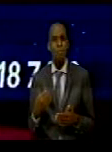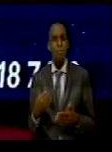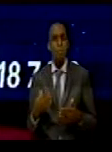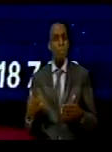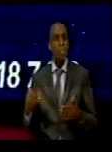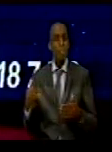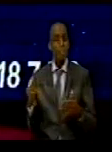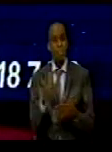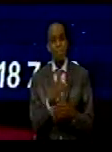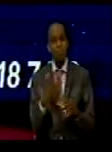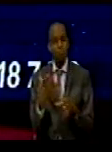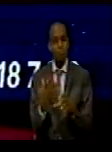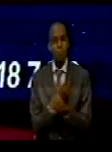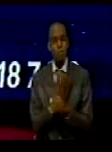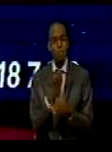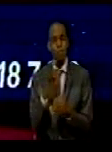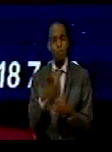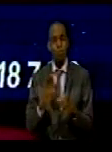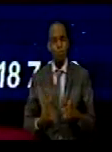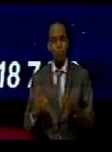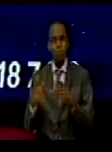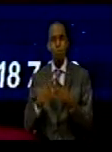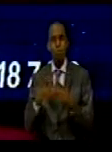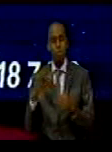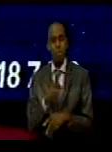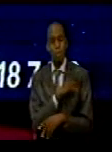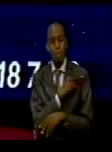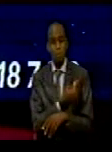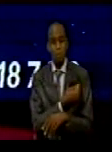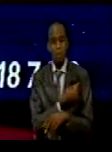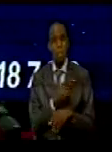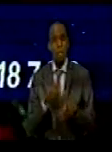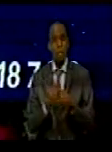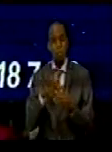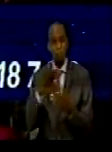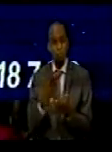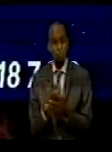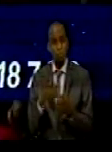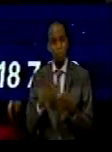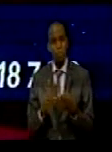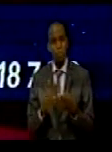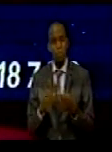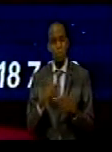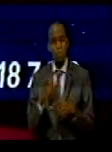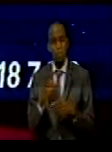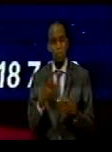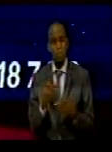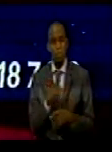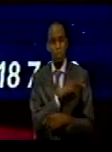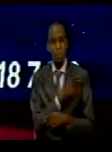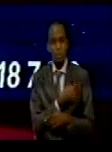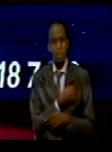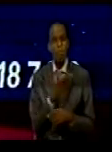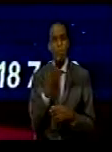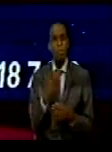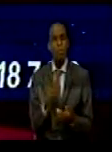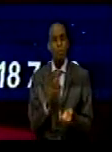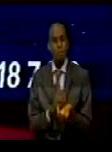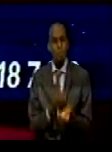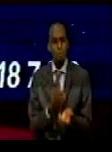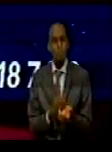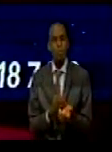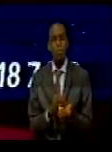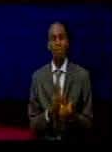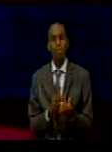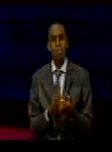of us to come for there to the hospital. So as they reach hospital, like the doctor tell the man who bring me come to